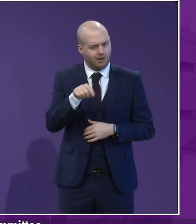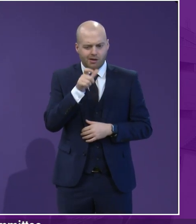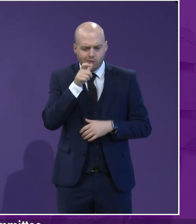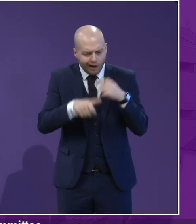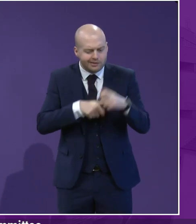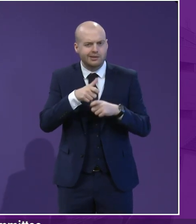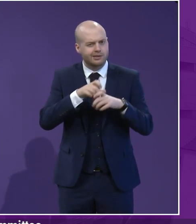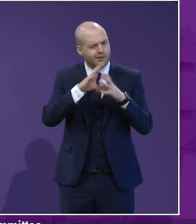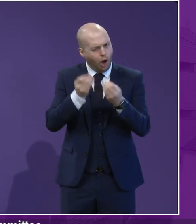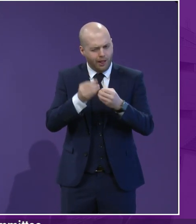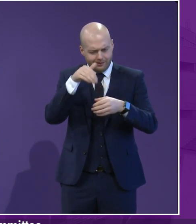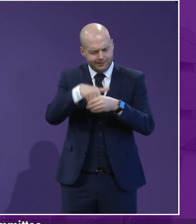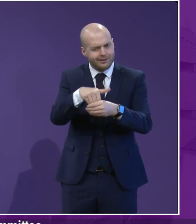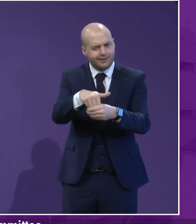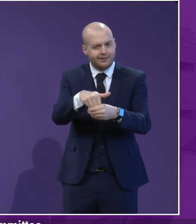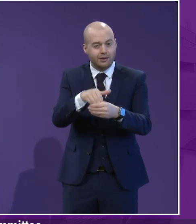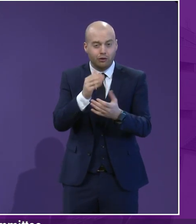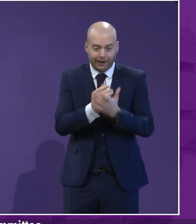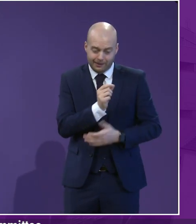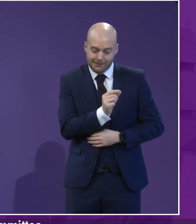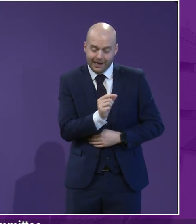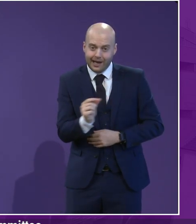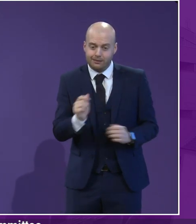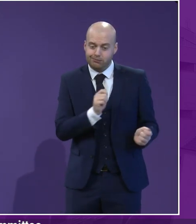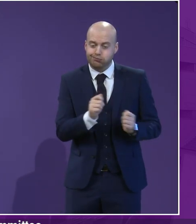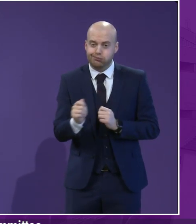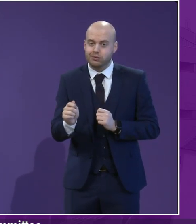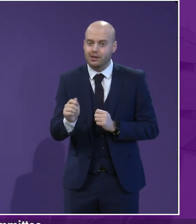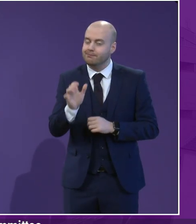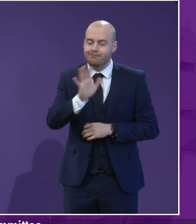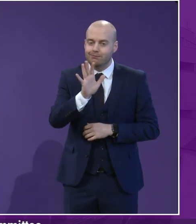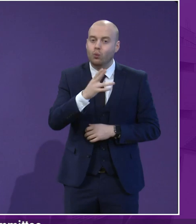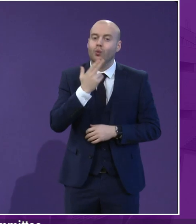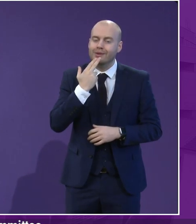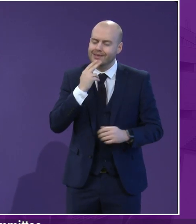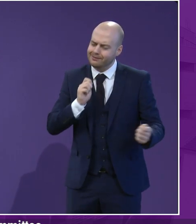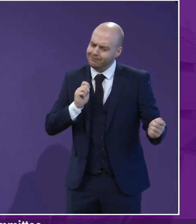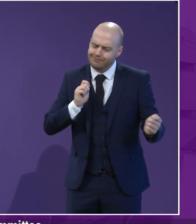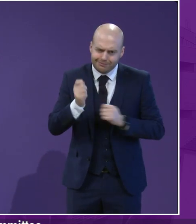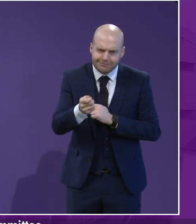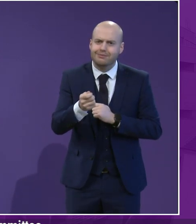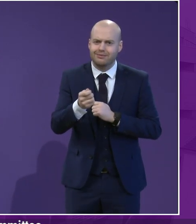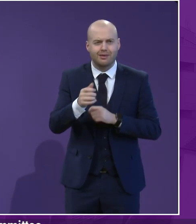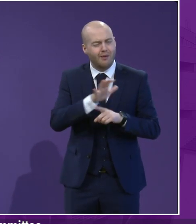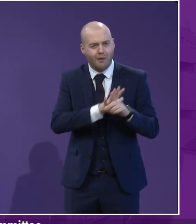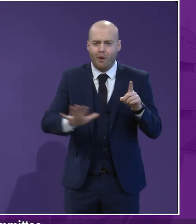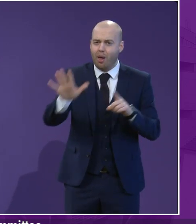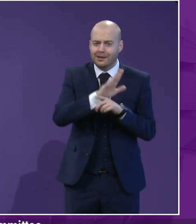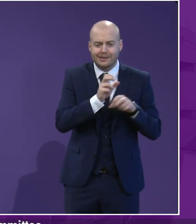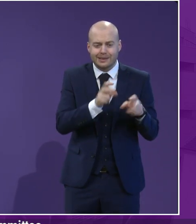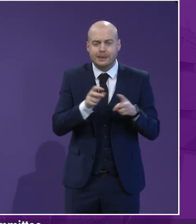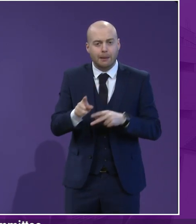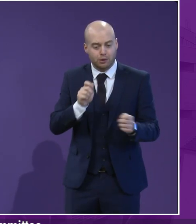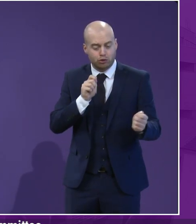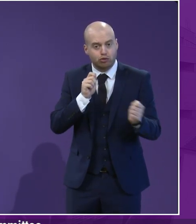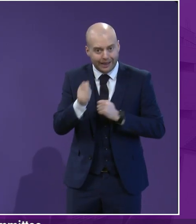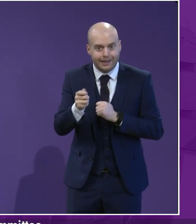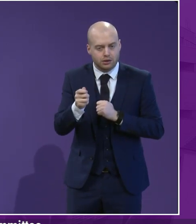which entails changing the whole context in which these decisions are made. So I just wanted to draw attention